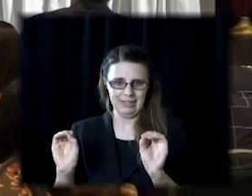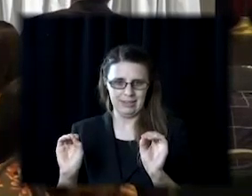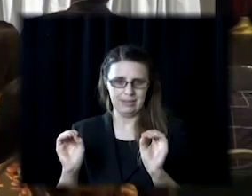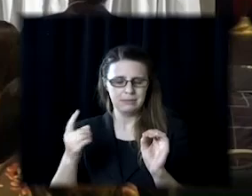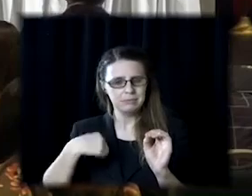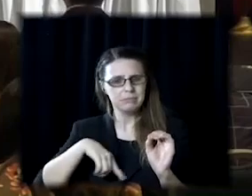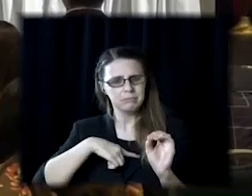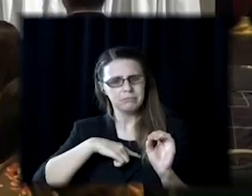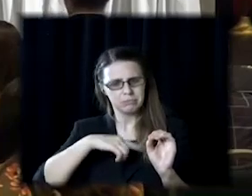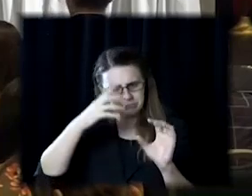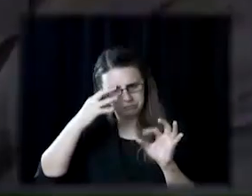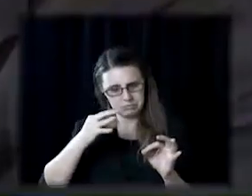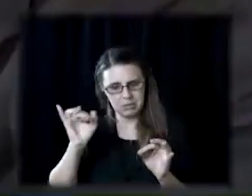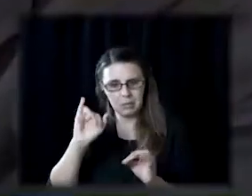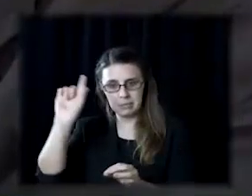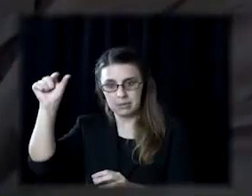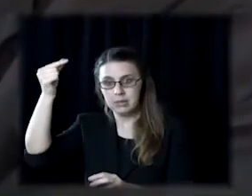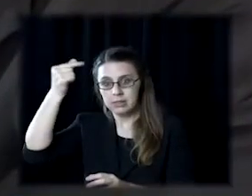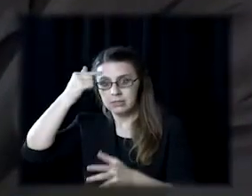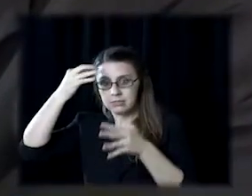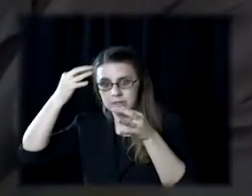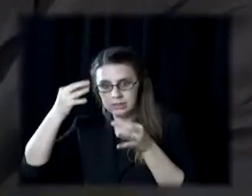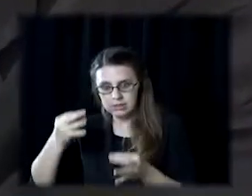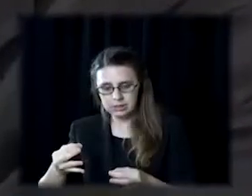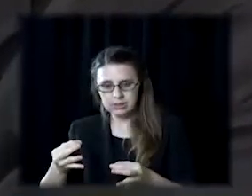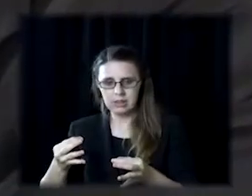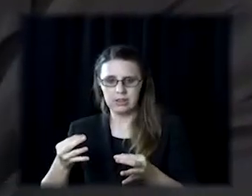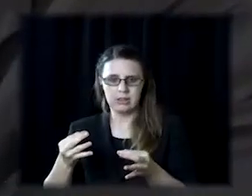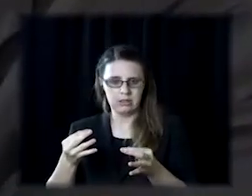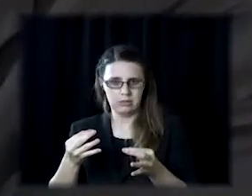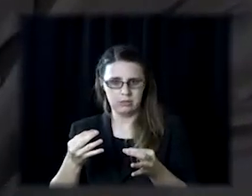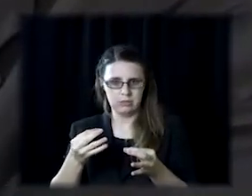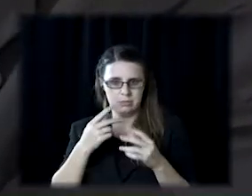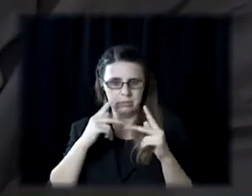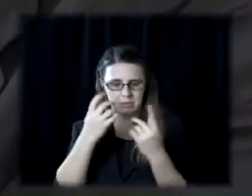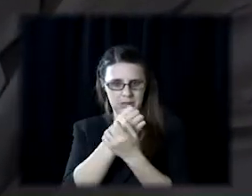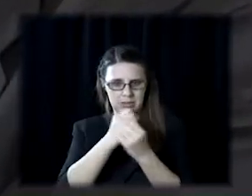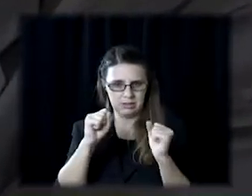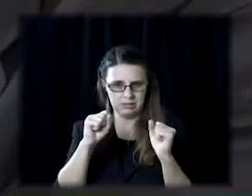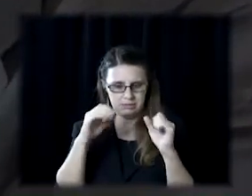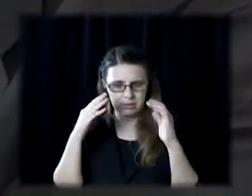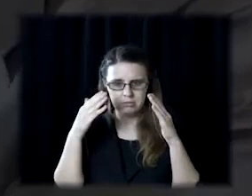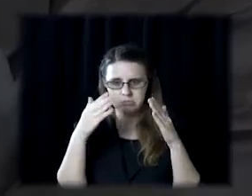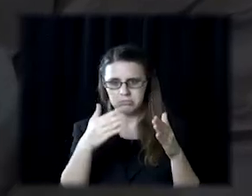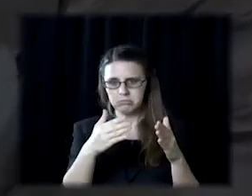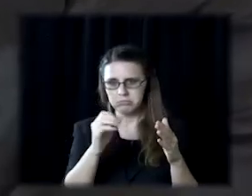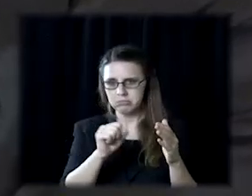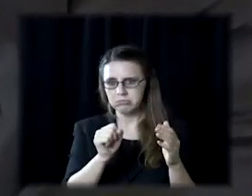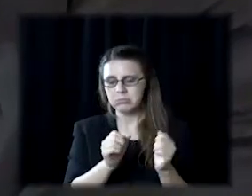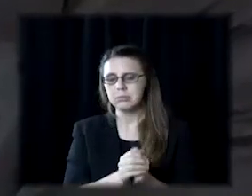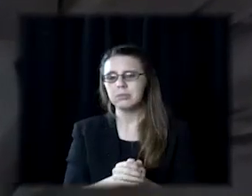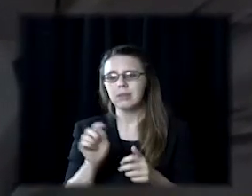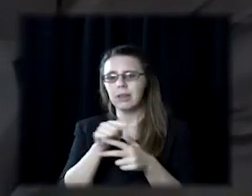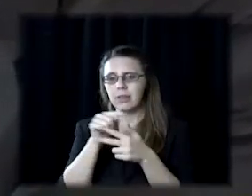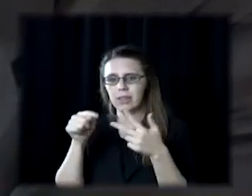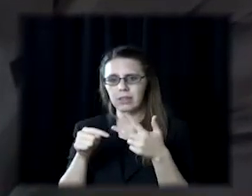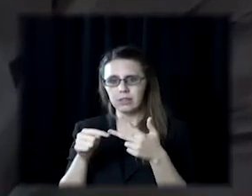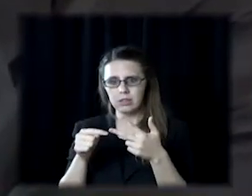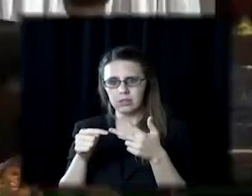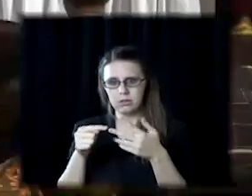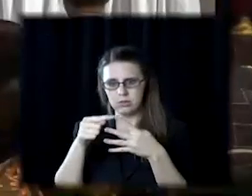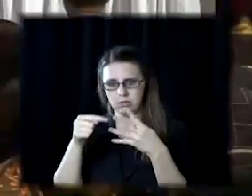to, and the government has decided to move those issues forward. On the remaining issues, if you could please address the question.